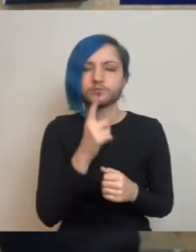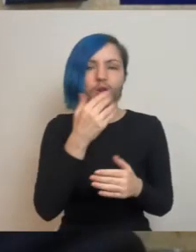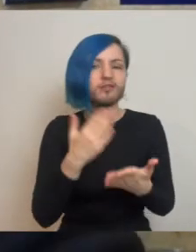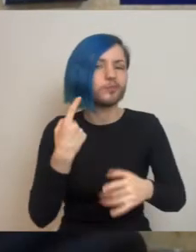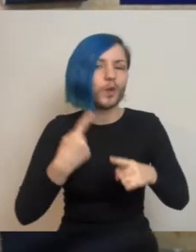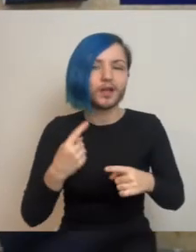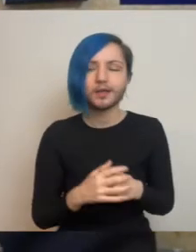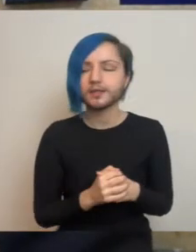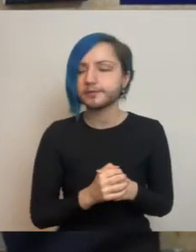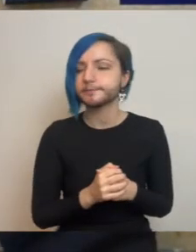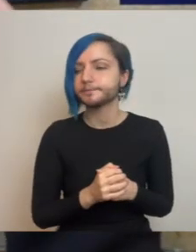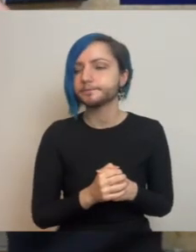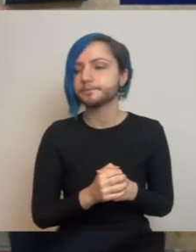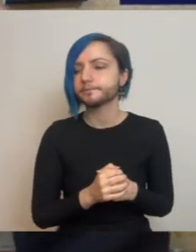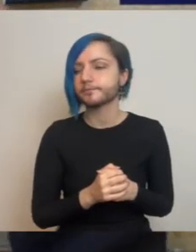quickly.